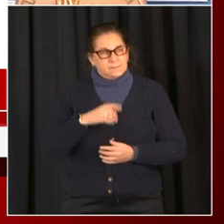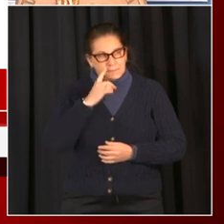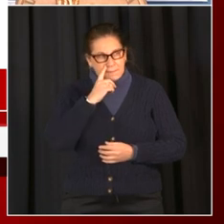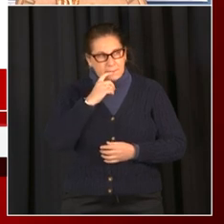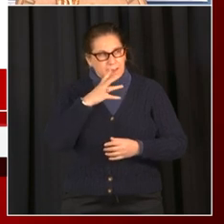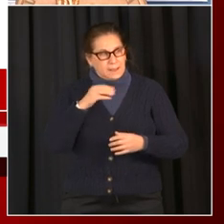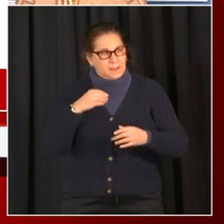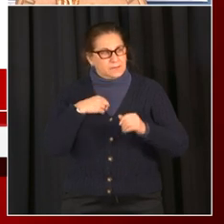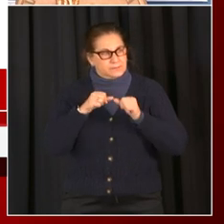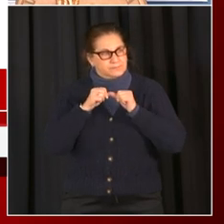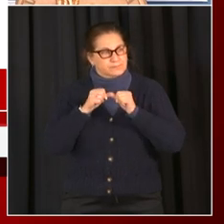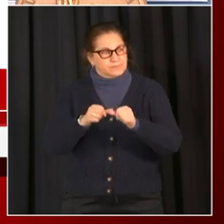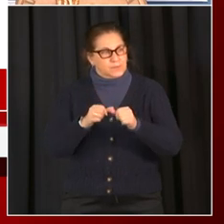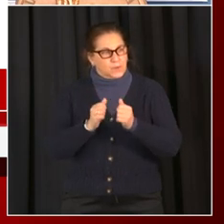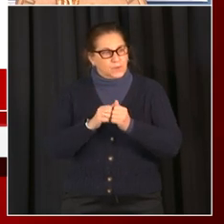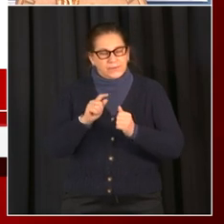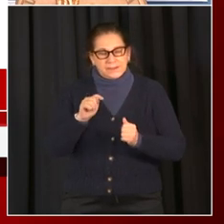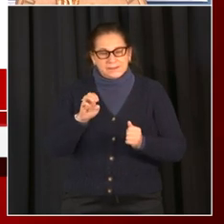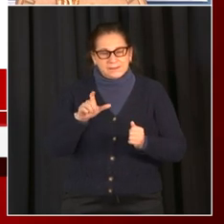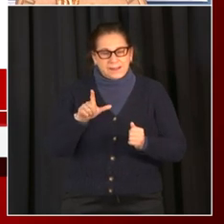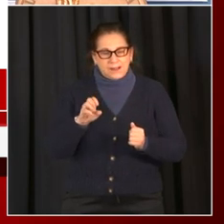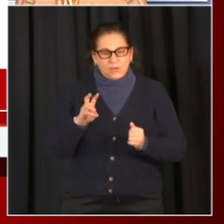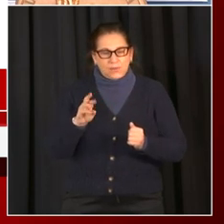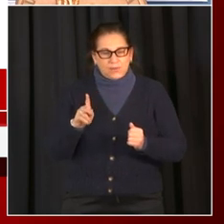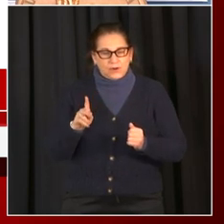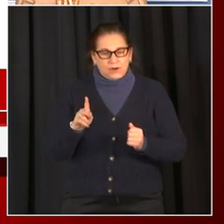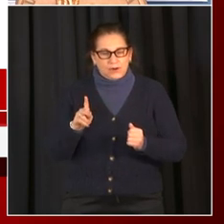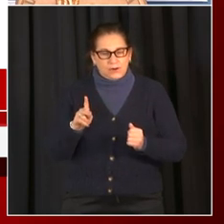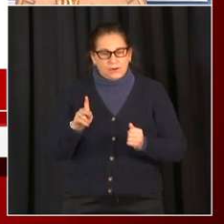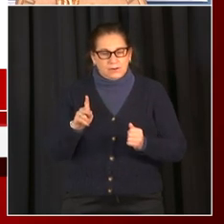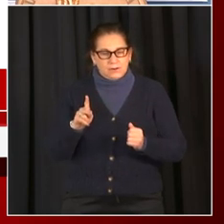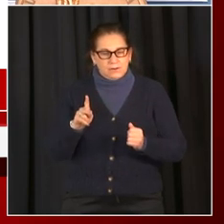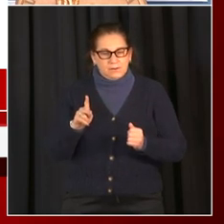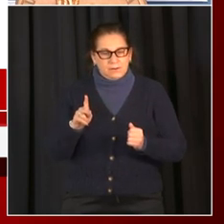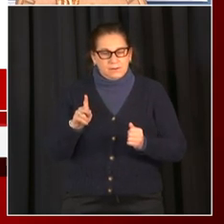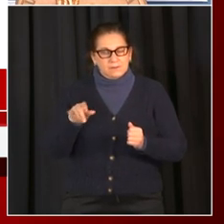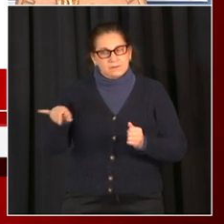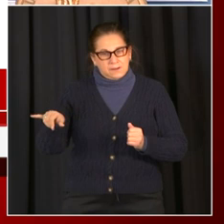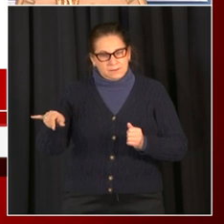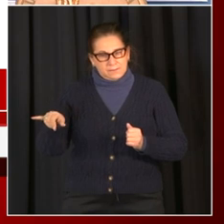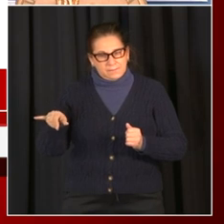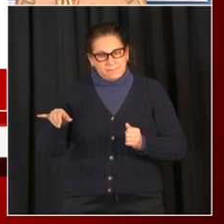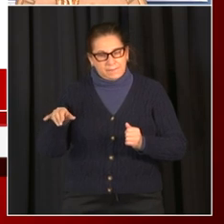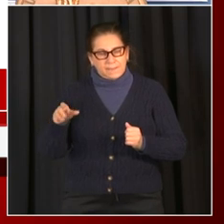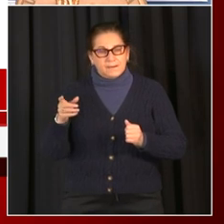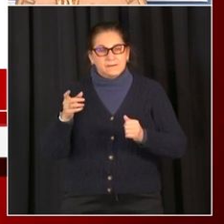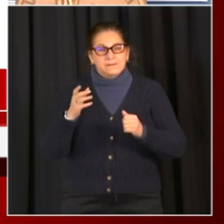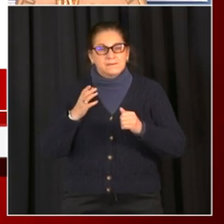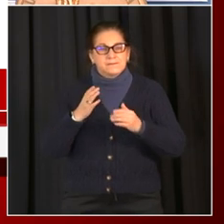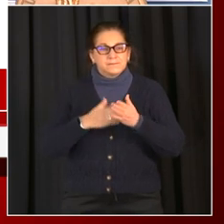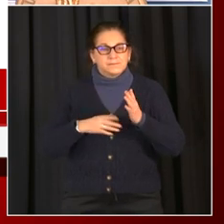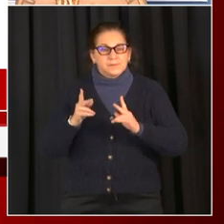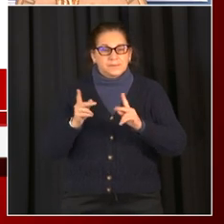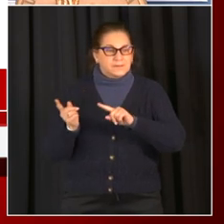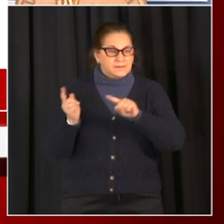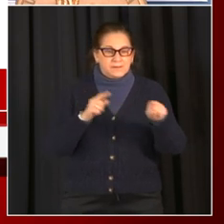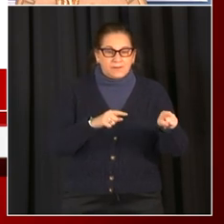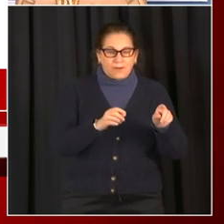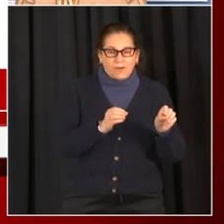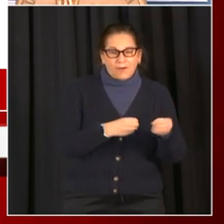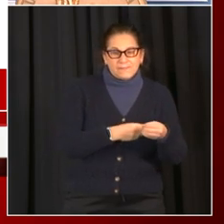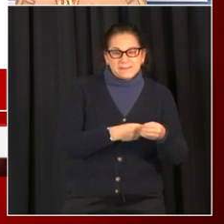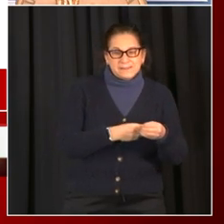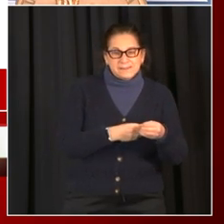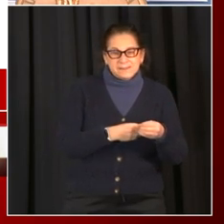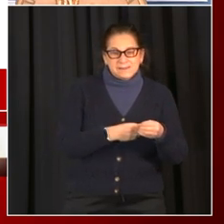is associated with mostly office type work, and all of